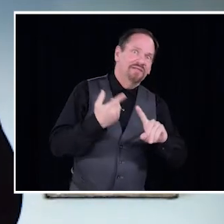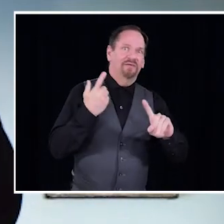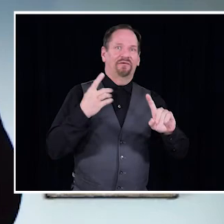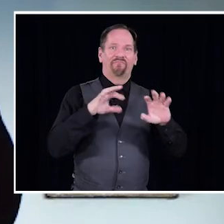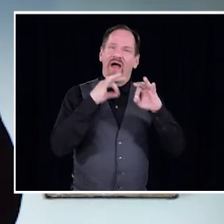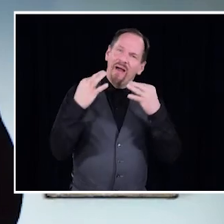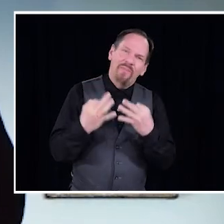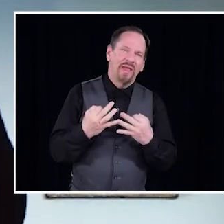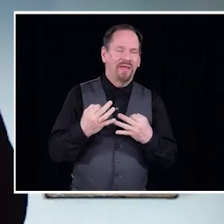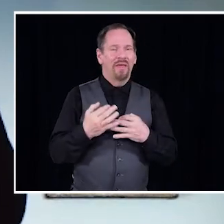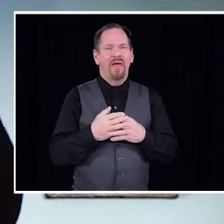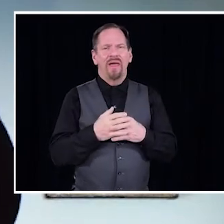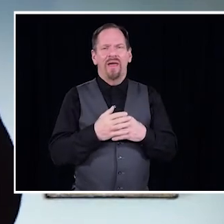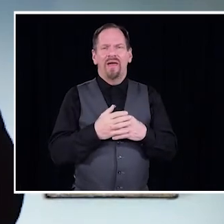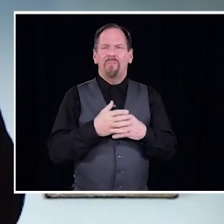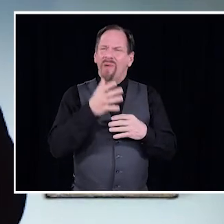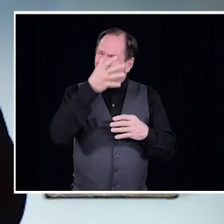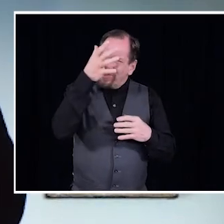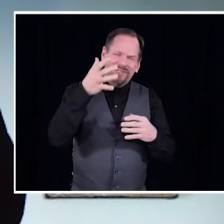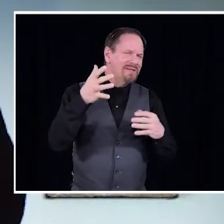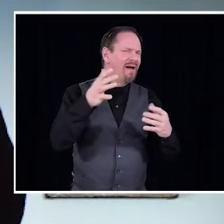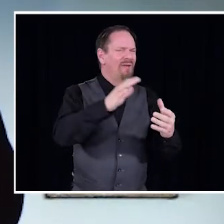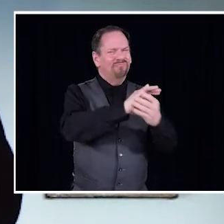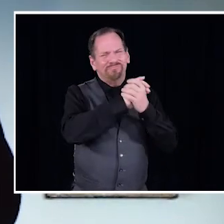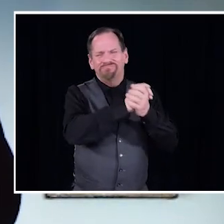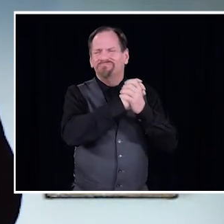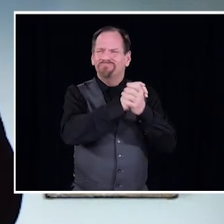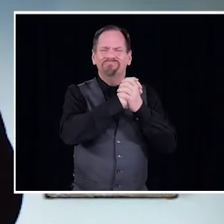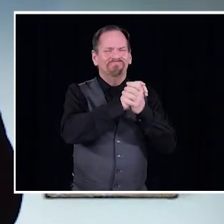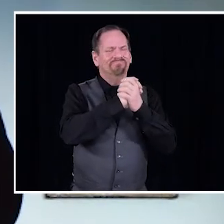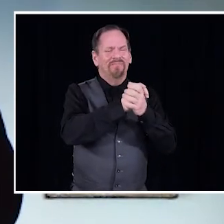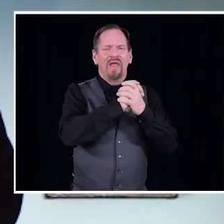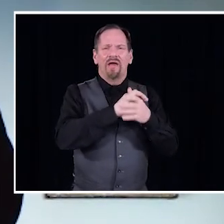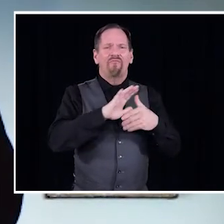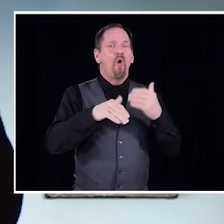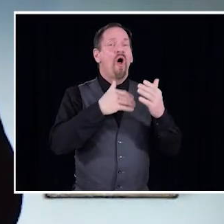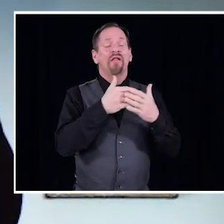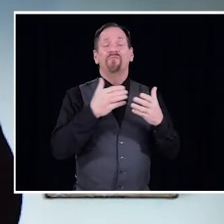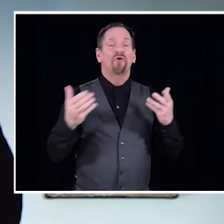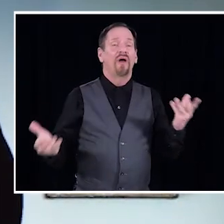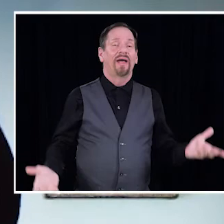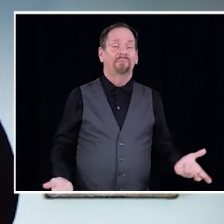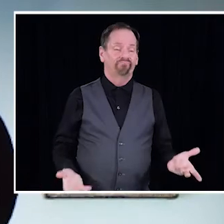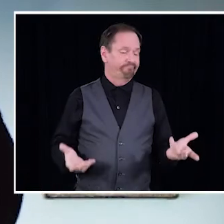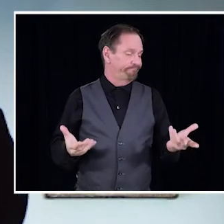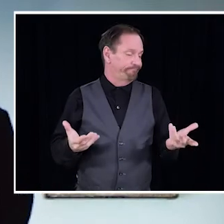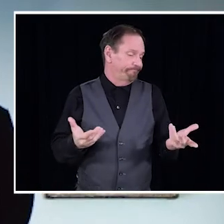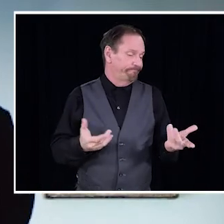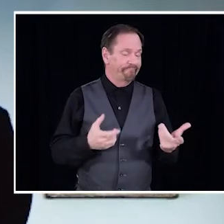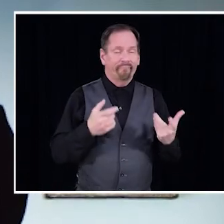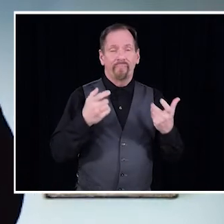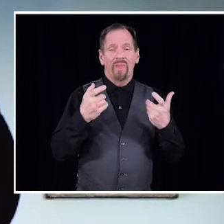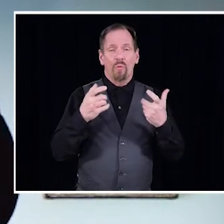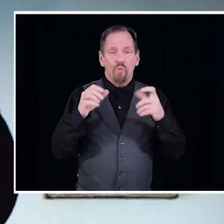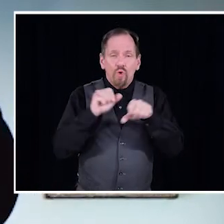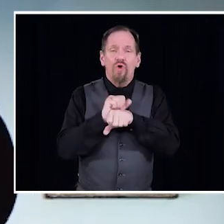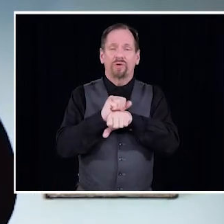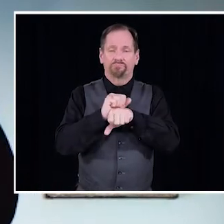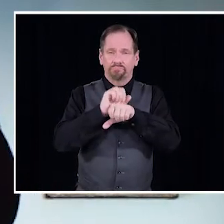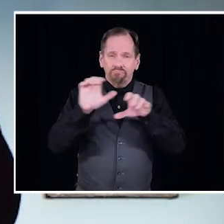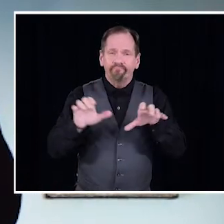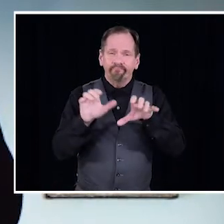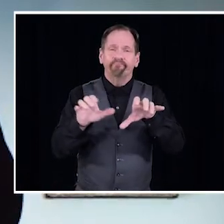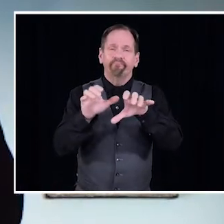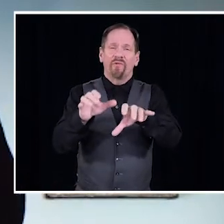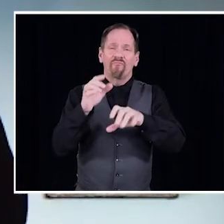I would like to acknowledge you and your contributions to this momentous day. I would also like to thank